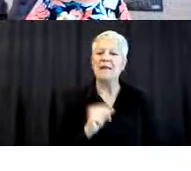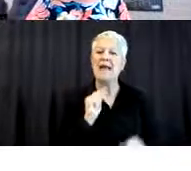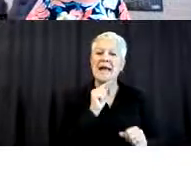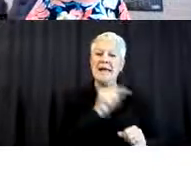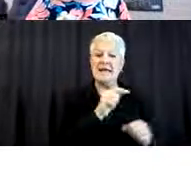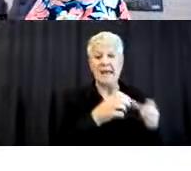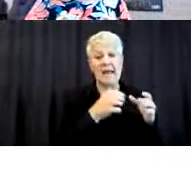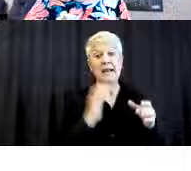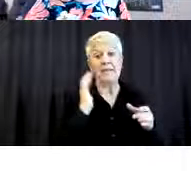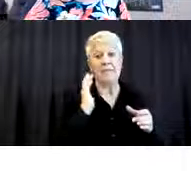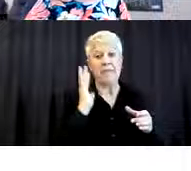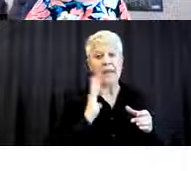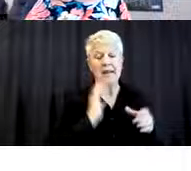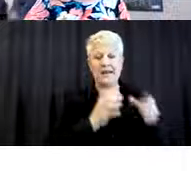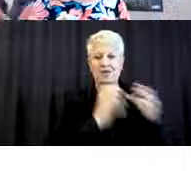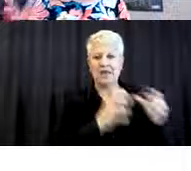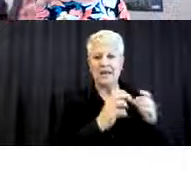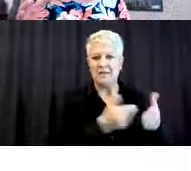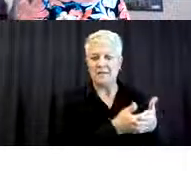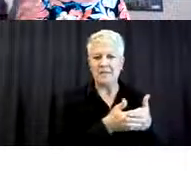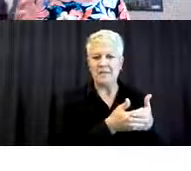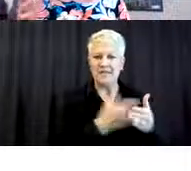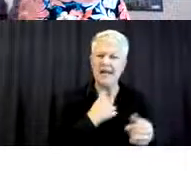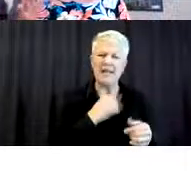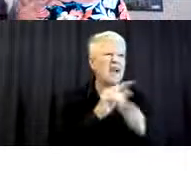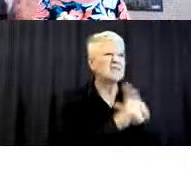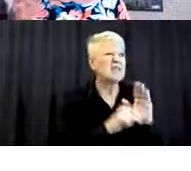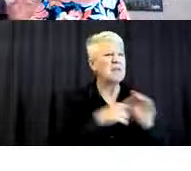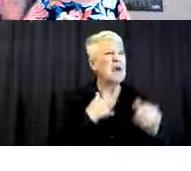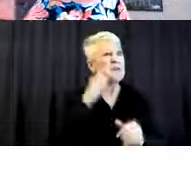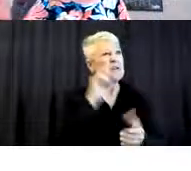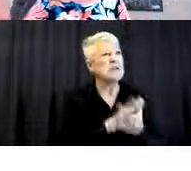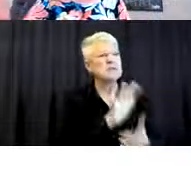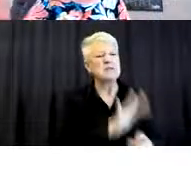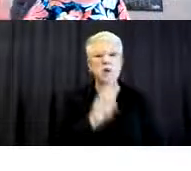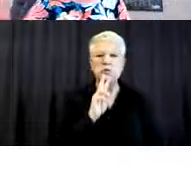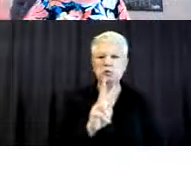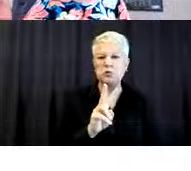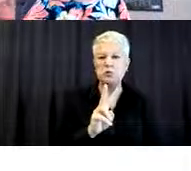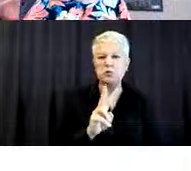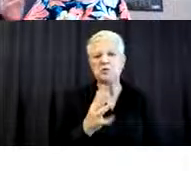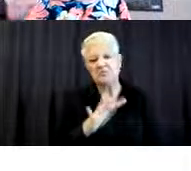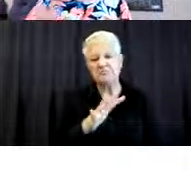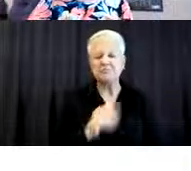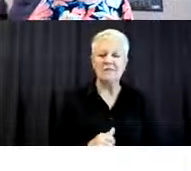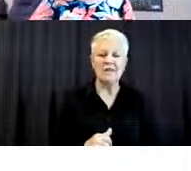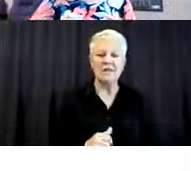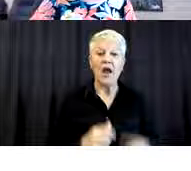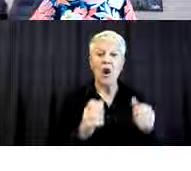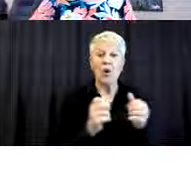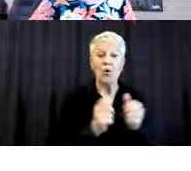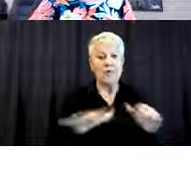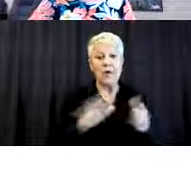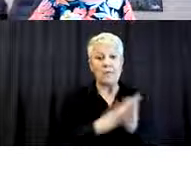shaken baby. And at the time, I believe he was right around 2 years old, give or take a little bit. And without getting